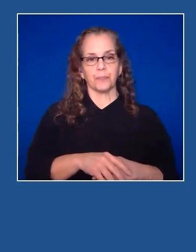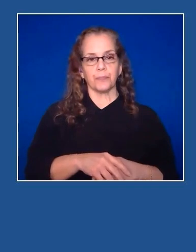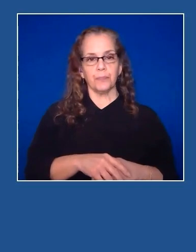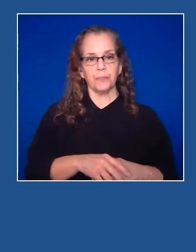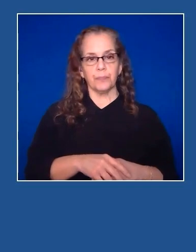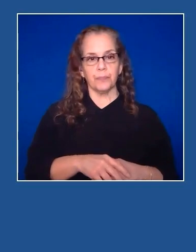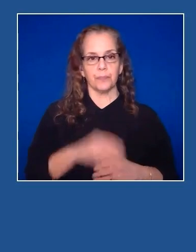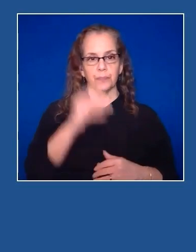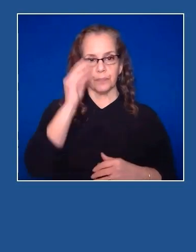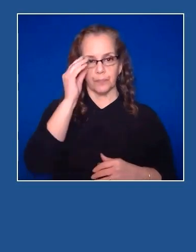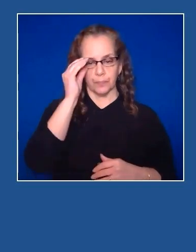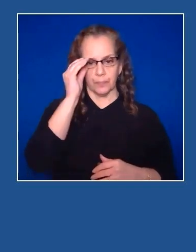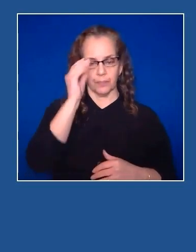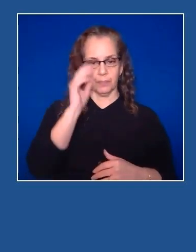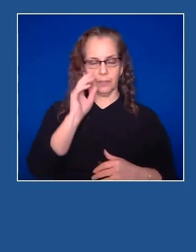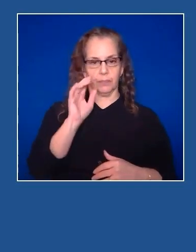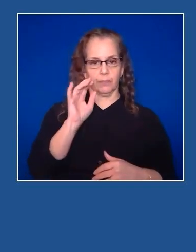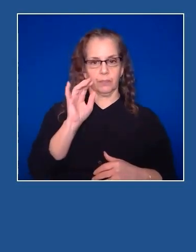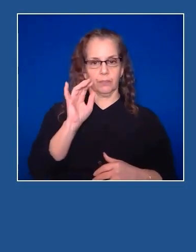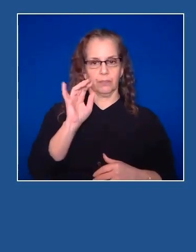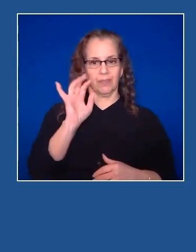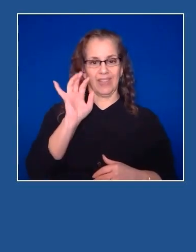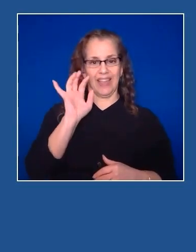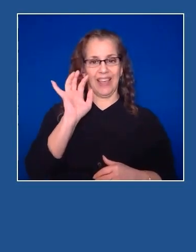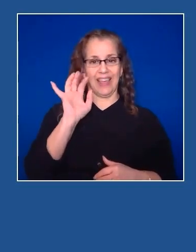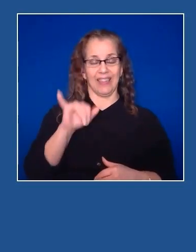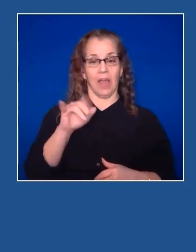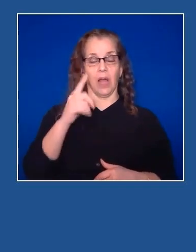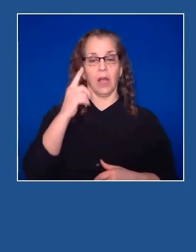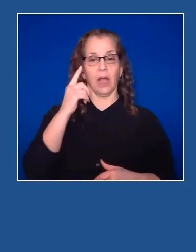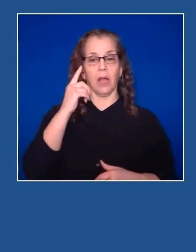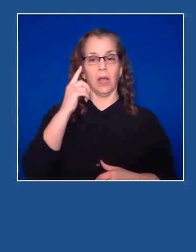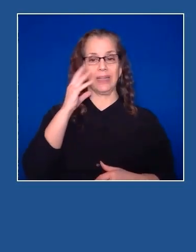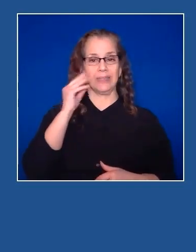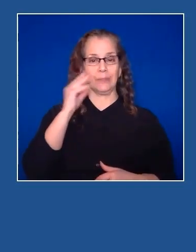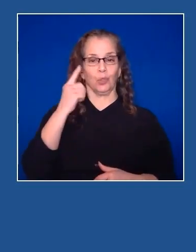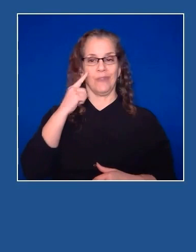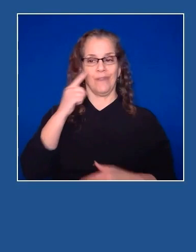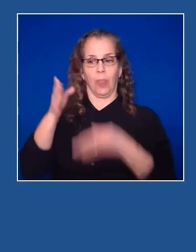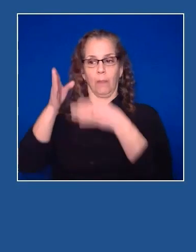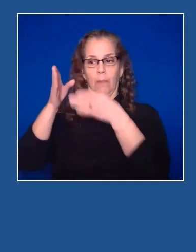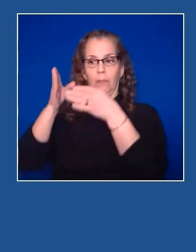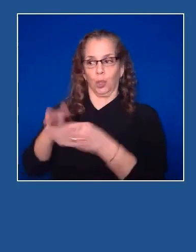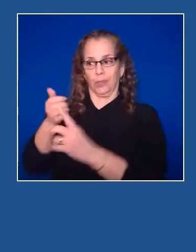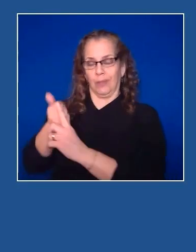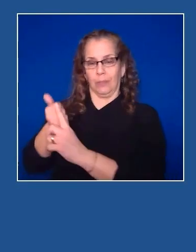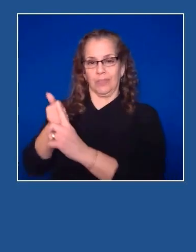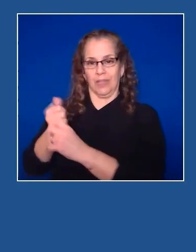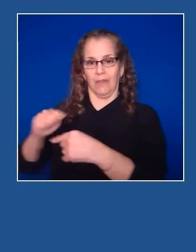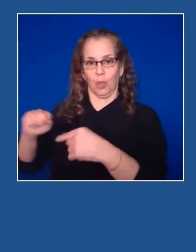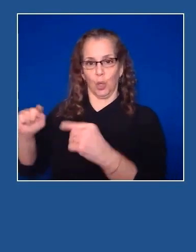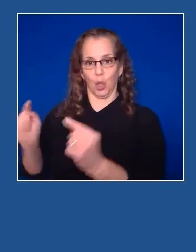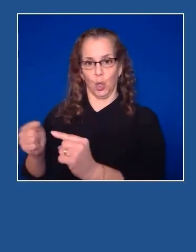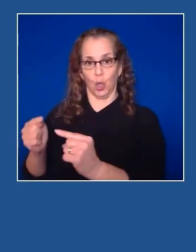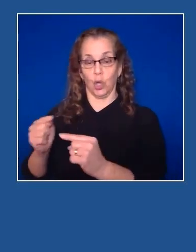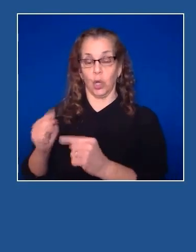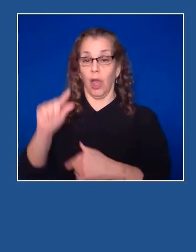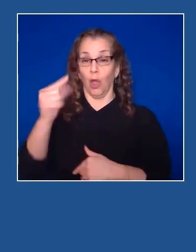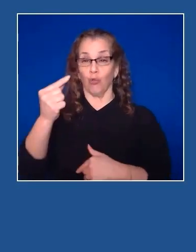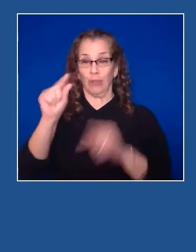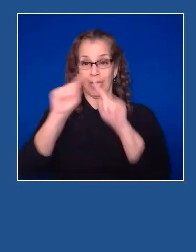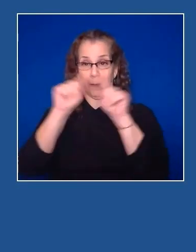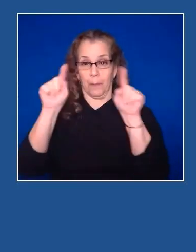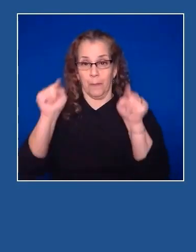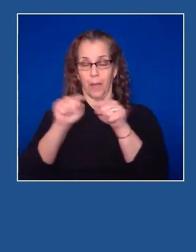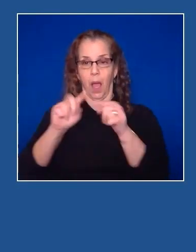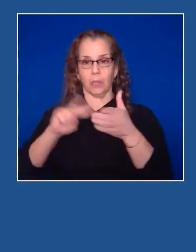it's like for the person who's suicidal, right? Something happens, that's the green box. That's one source of